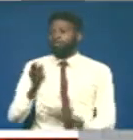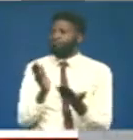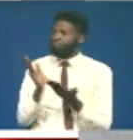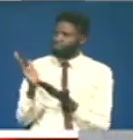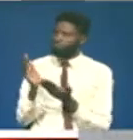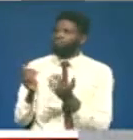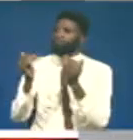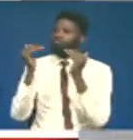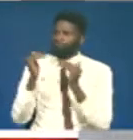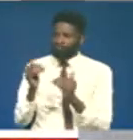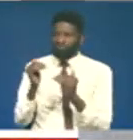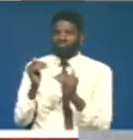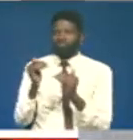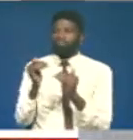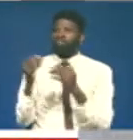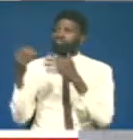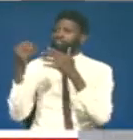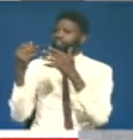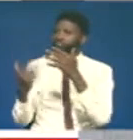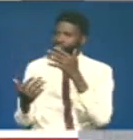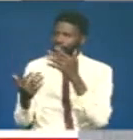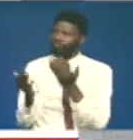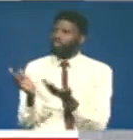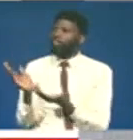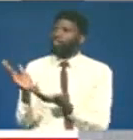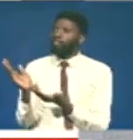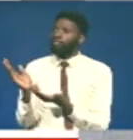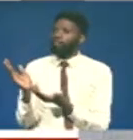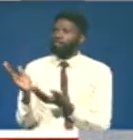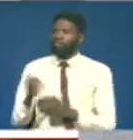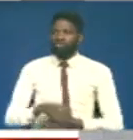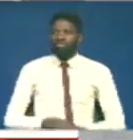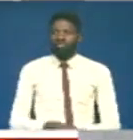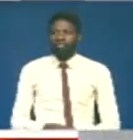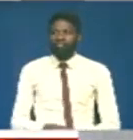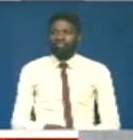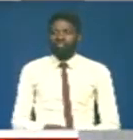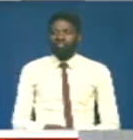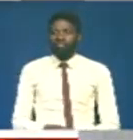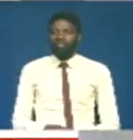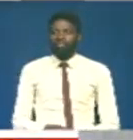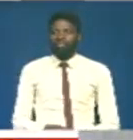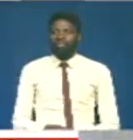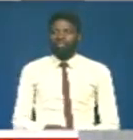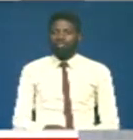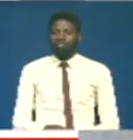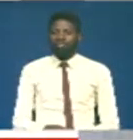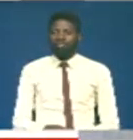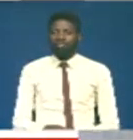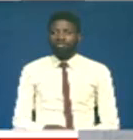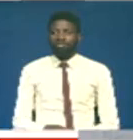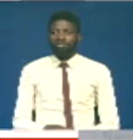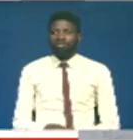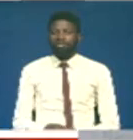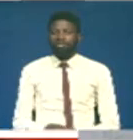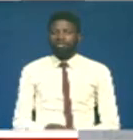MP Patrick Marilu, former Magarini MP Michael Kingi, former Narok South MP Korei Olelemein, former